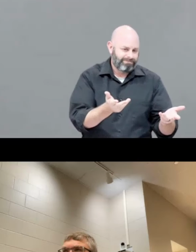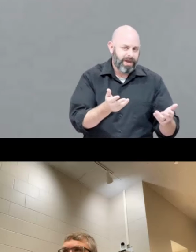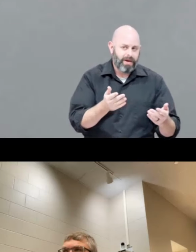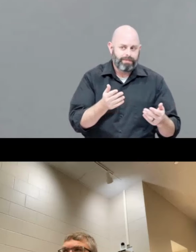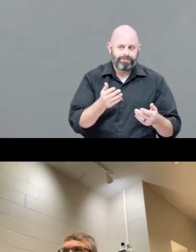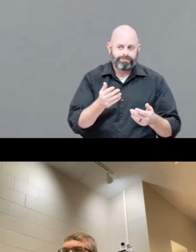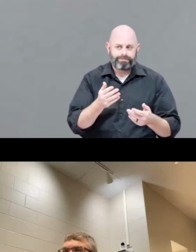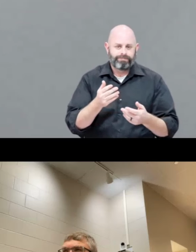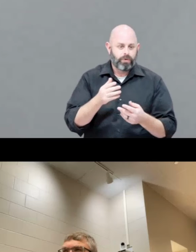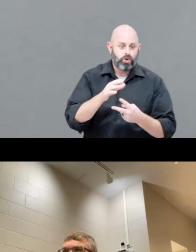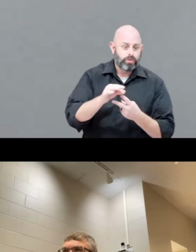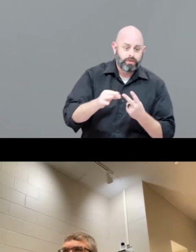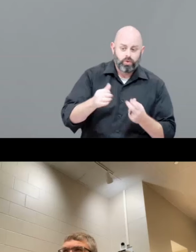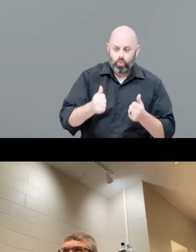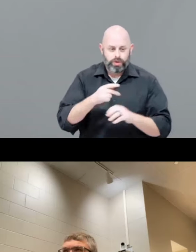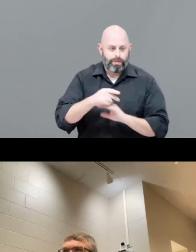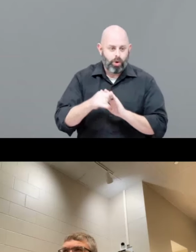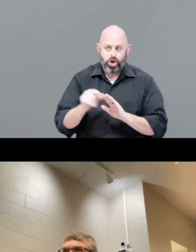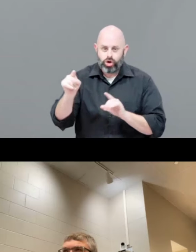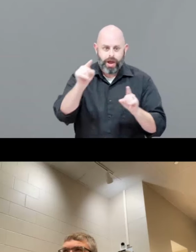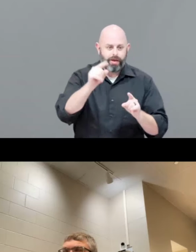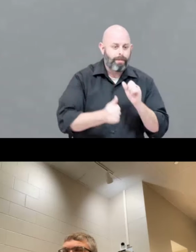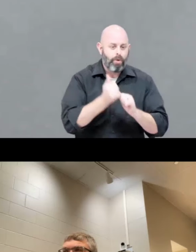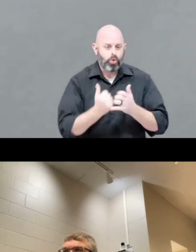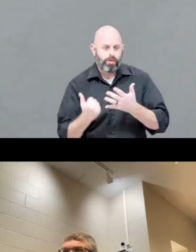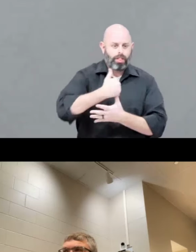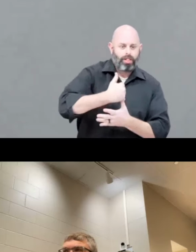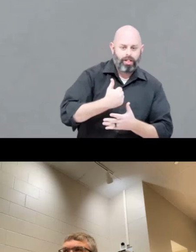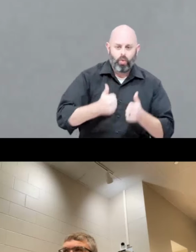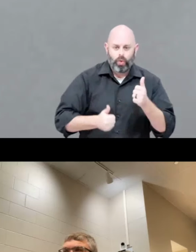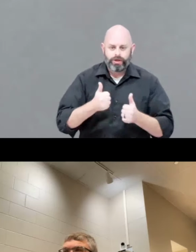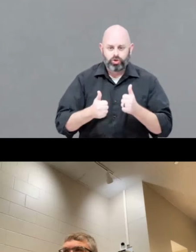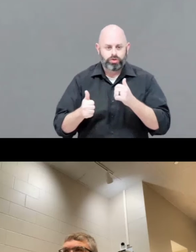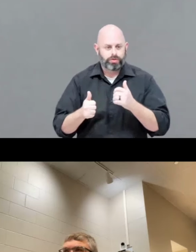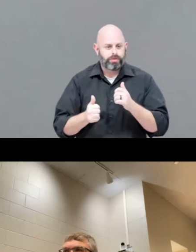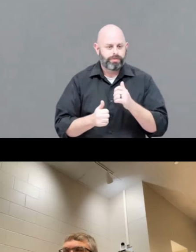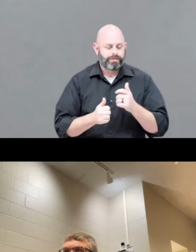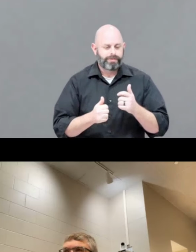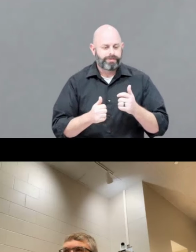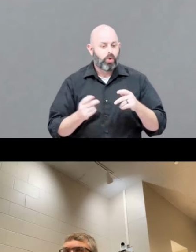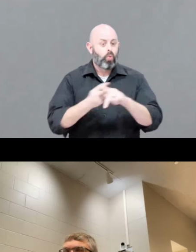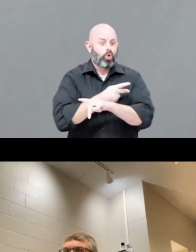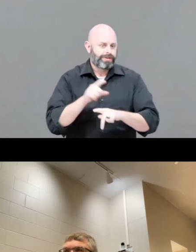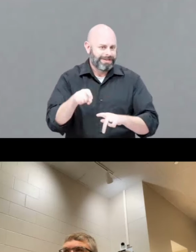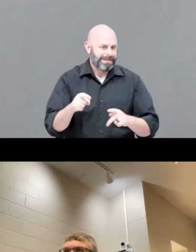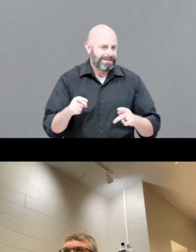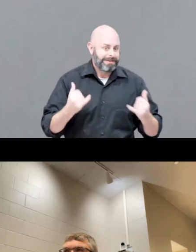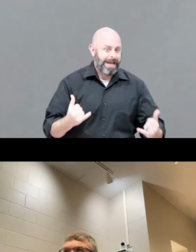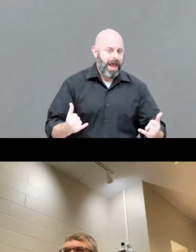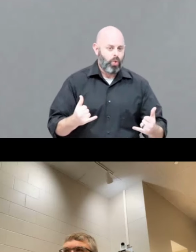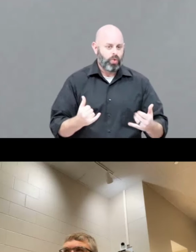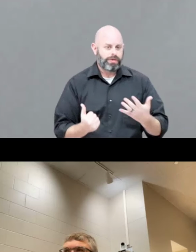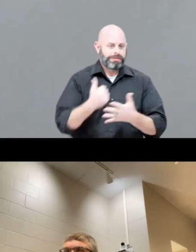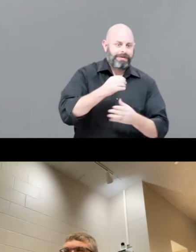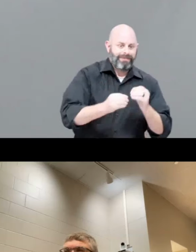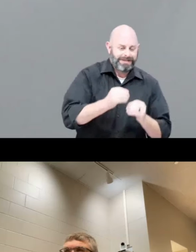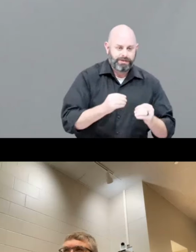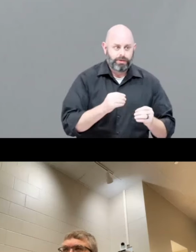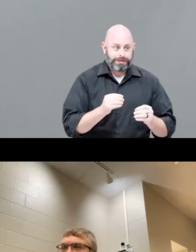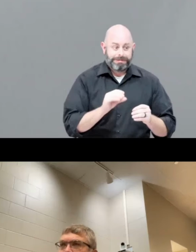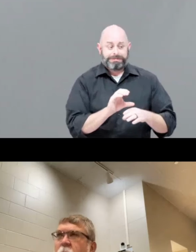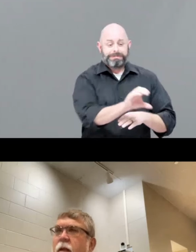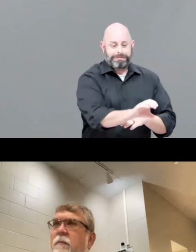a choice factor in trying to figure out what's the greatest need at this given moment. But we are